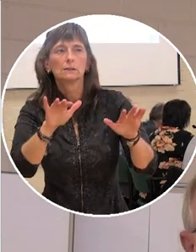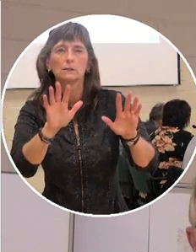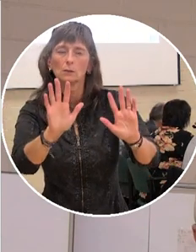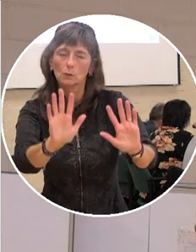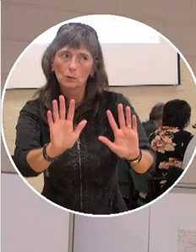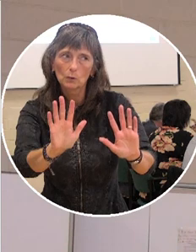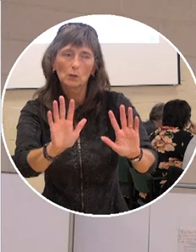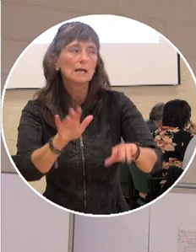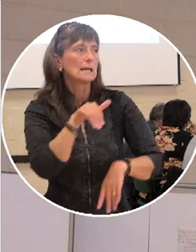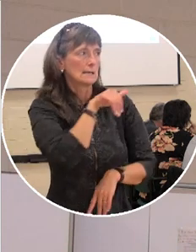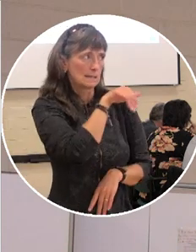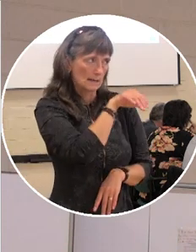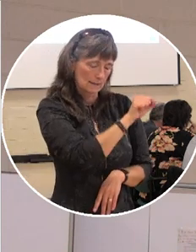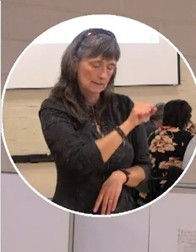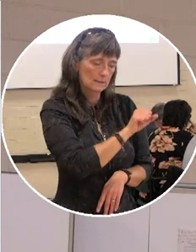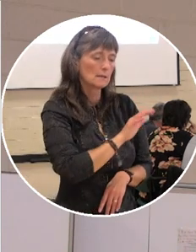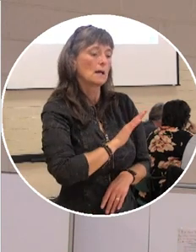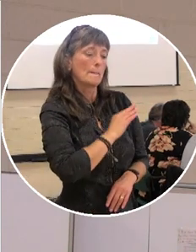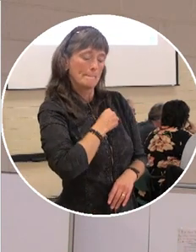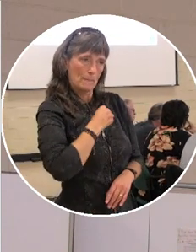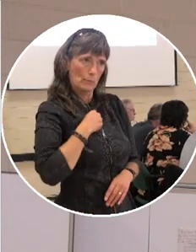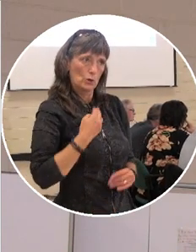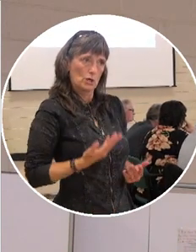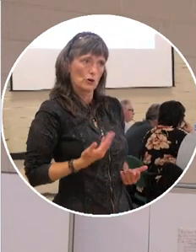Yes, we have the right